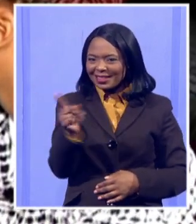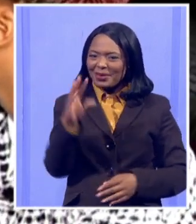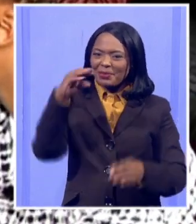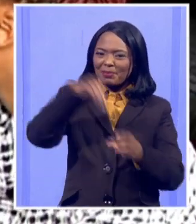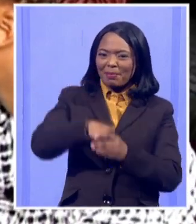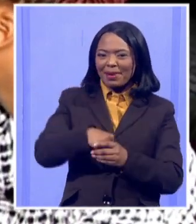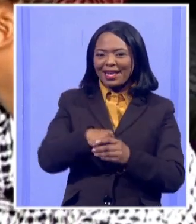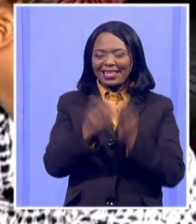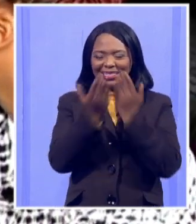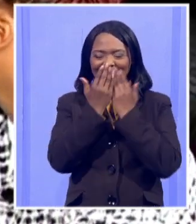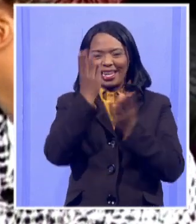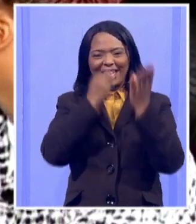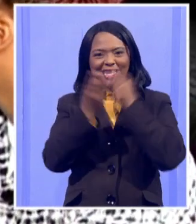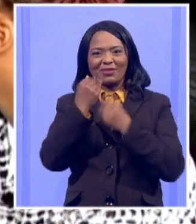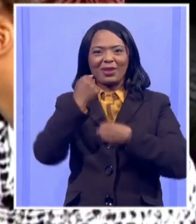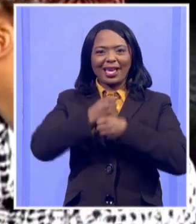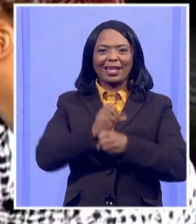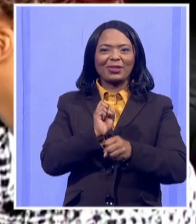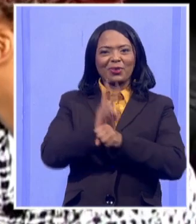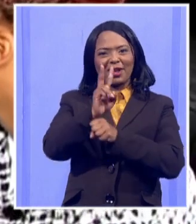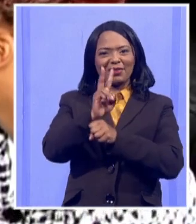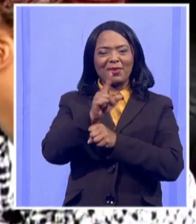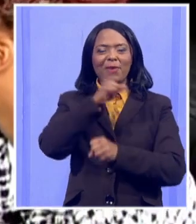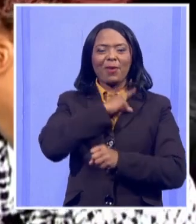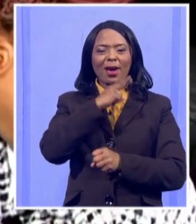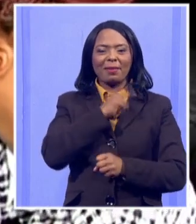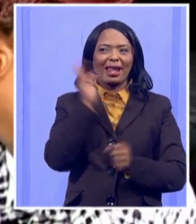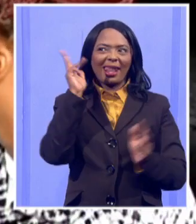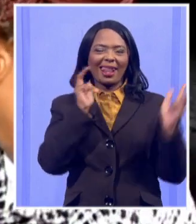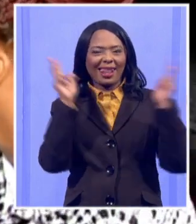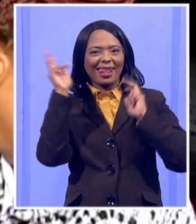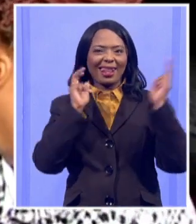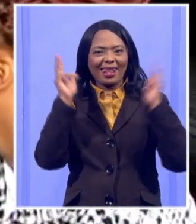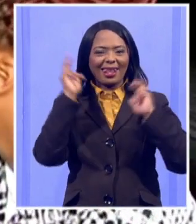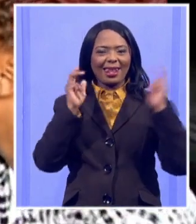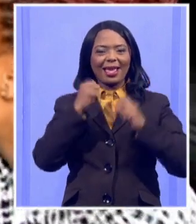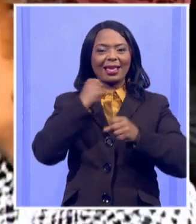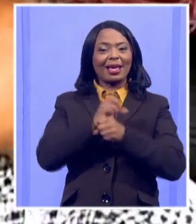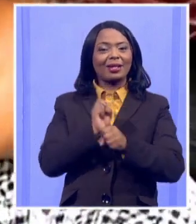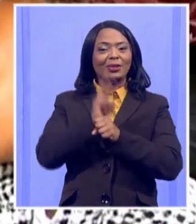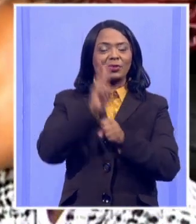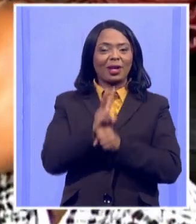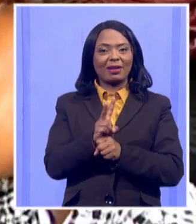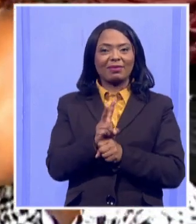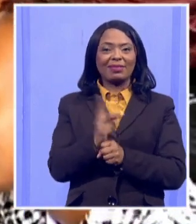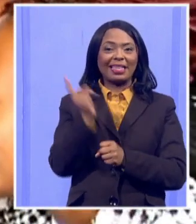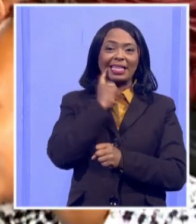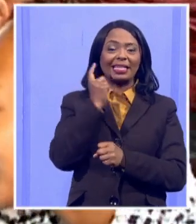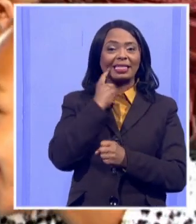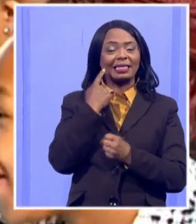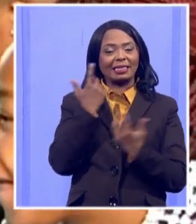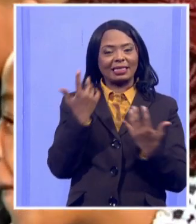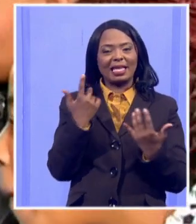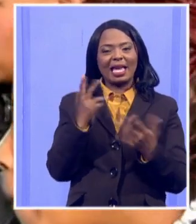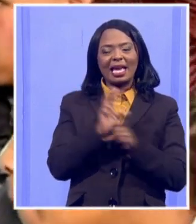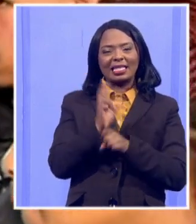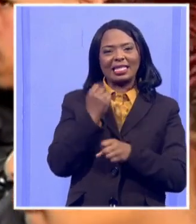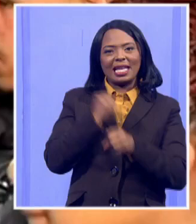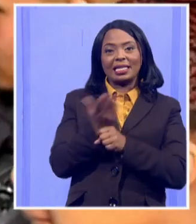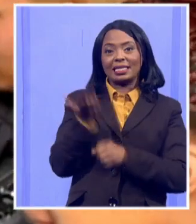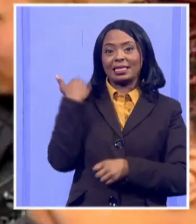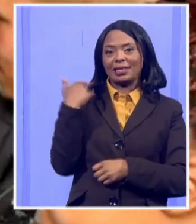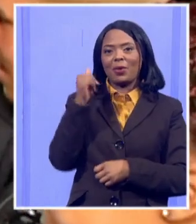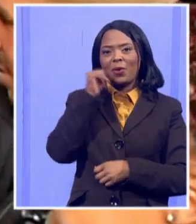for grade 12? Because after listening to their conversation, grade 12 isn't as easy as it was maybe 18 years ago when I did grade